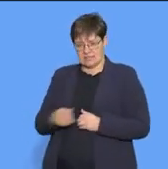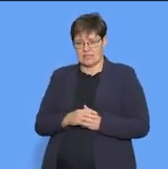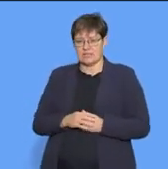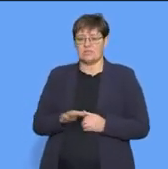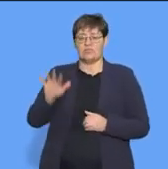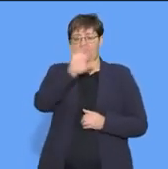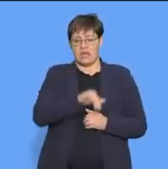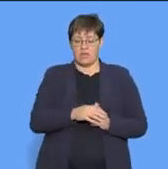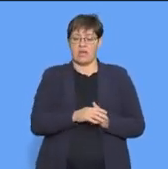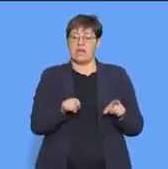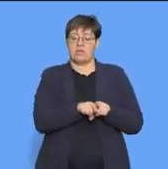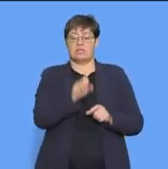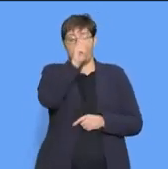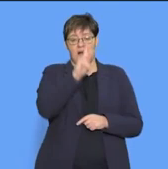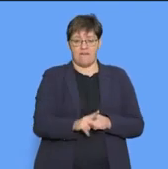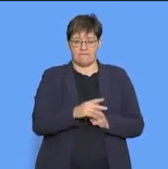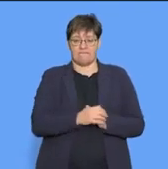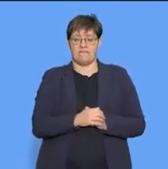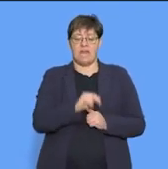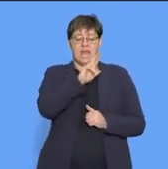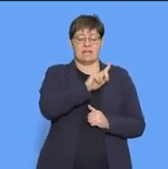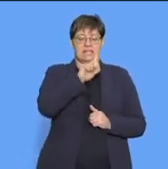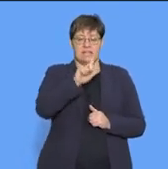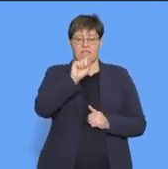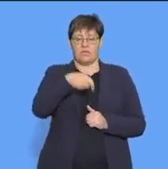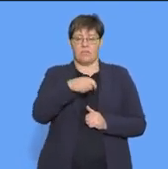So area will equal to half